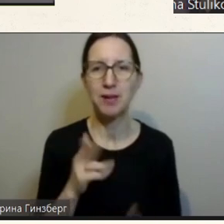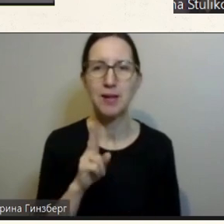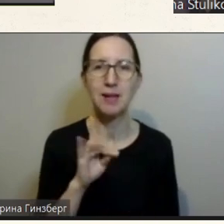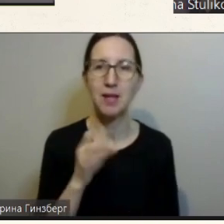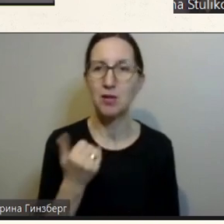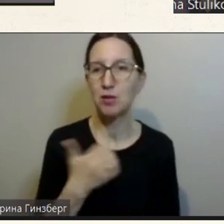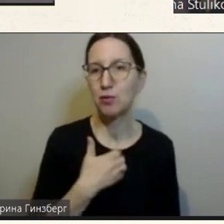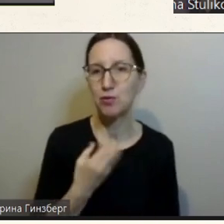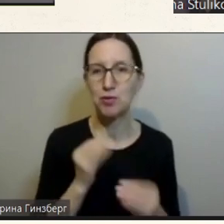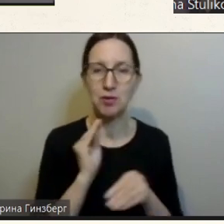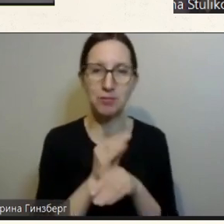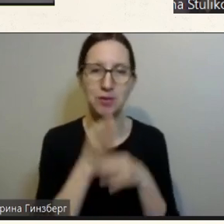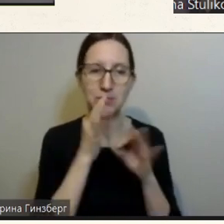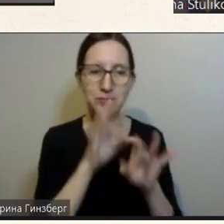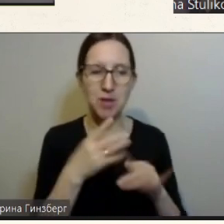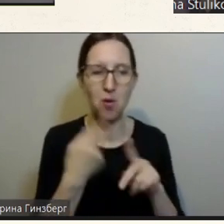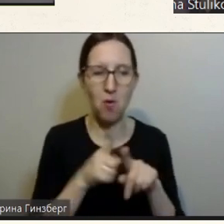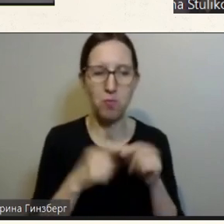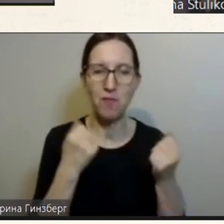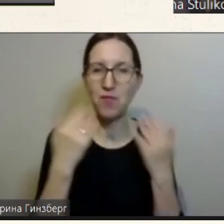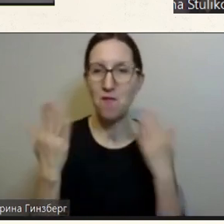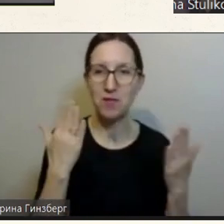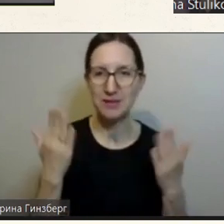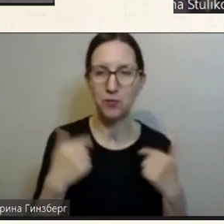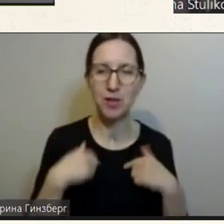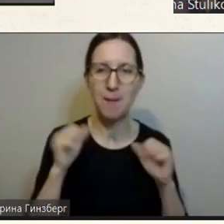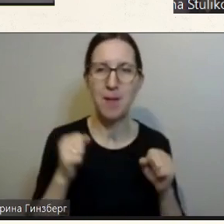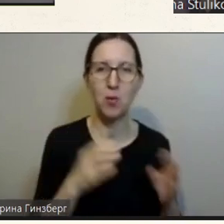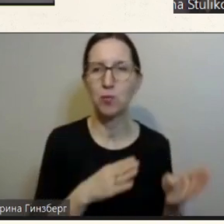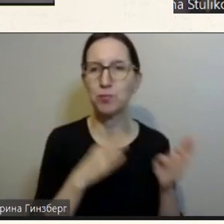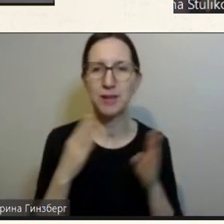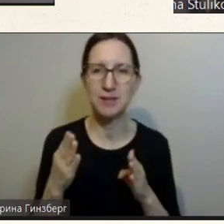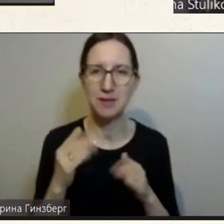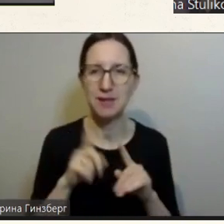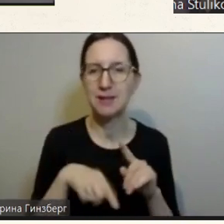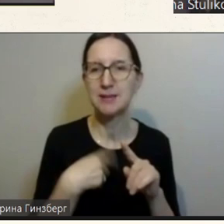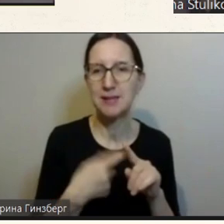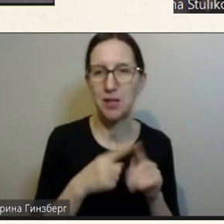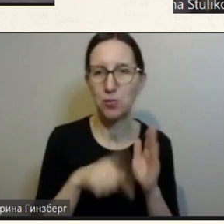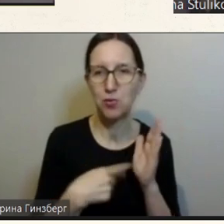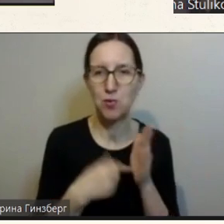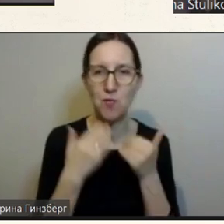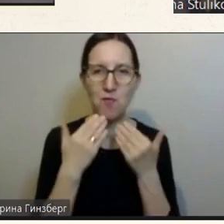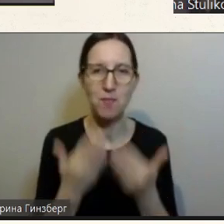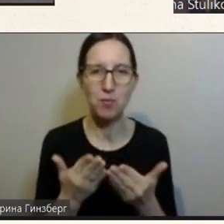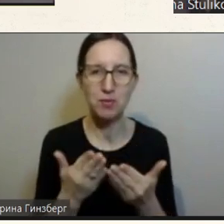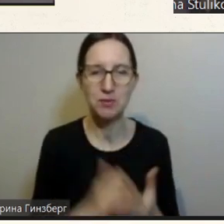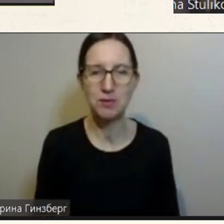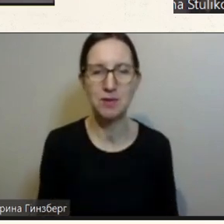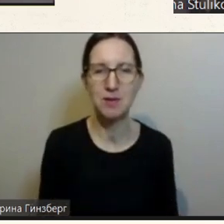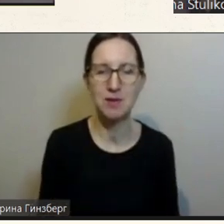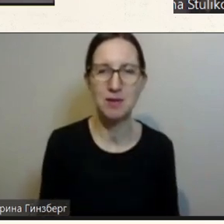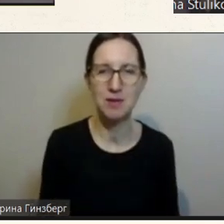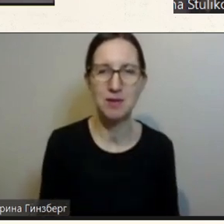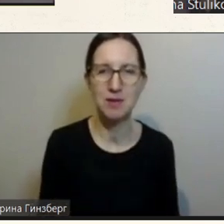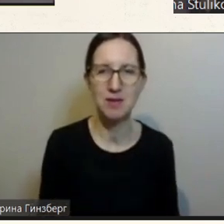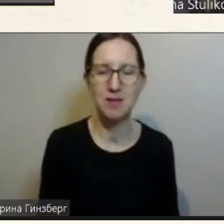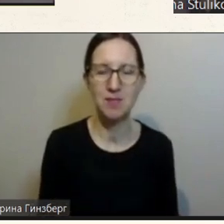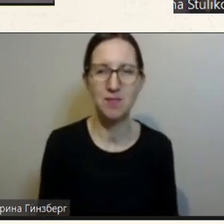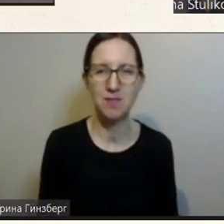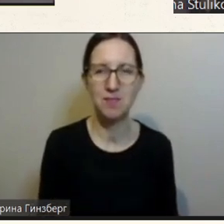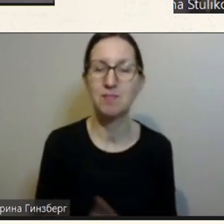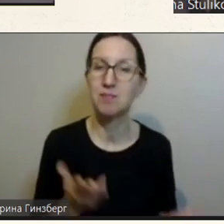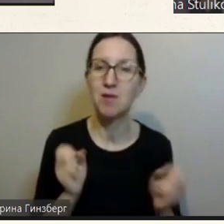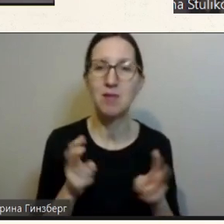small and light. So Kira, would you like to add anything about the exhibition, or would you like to switch to the